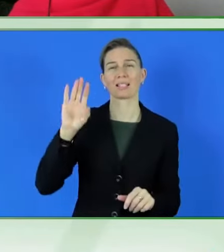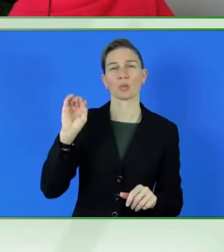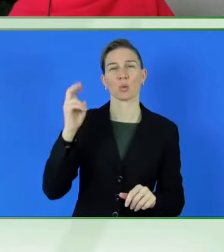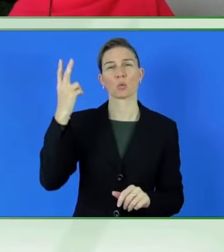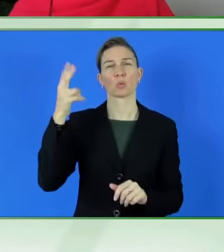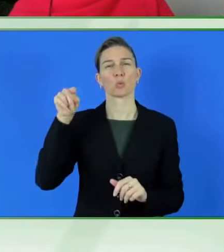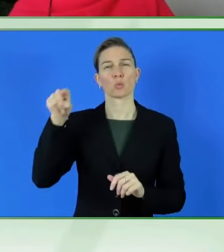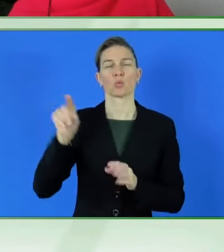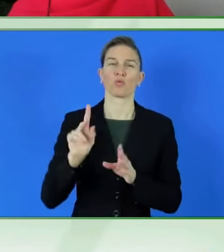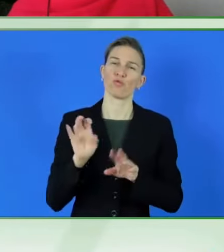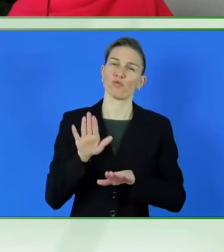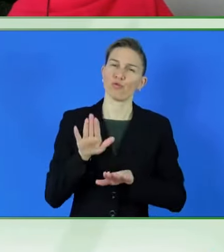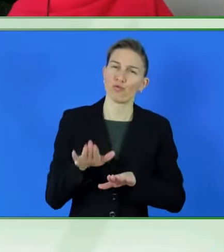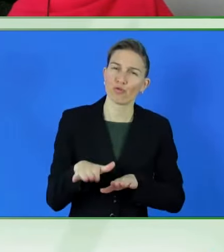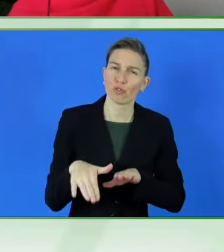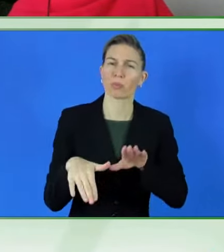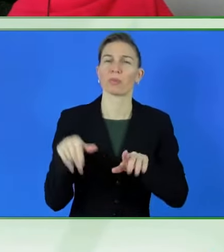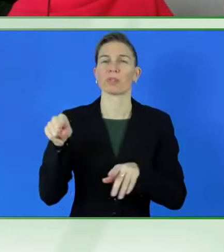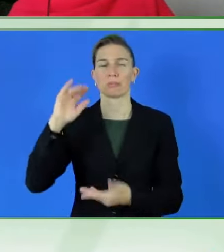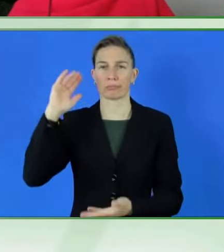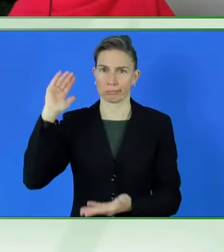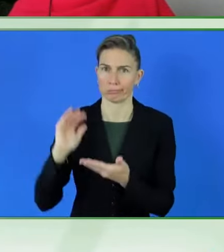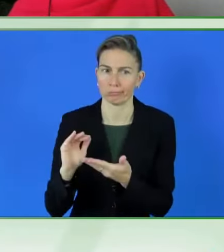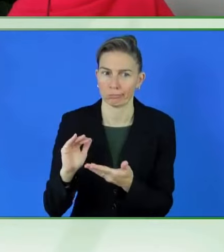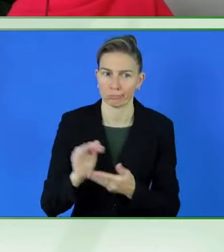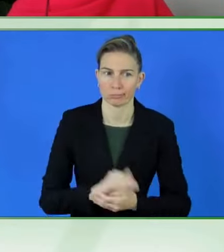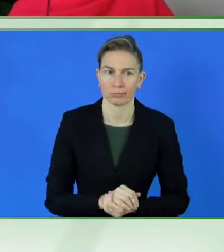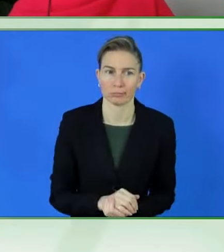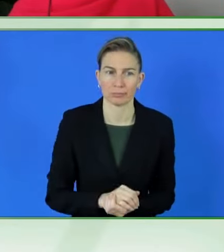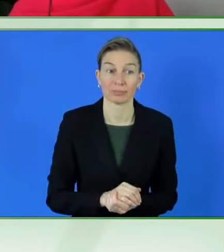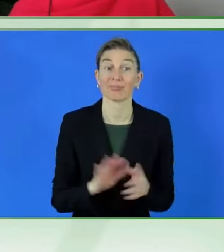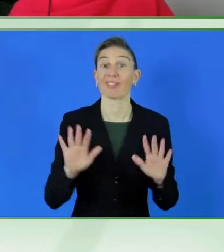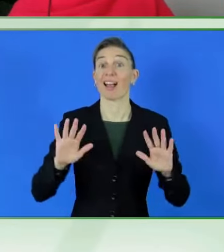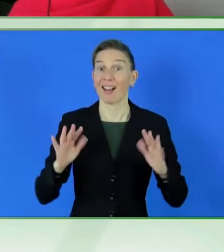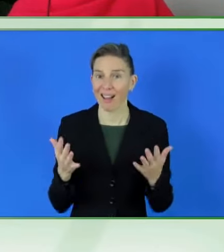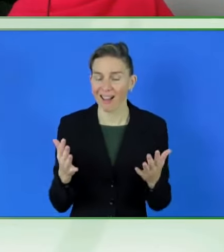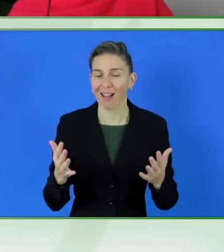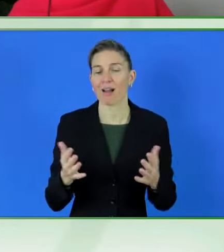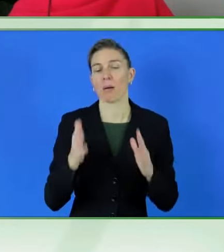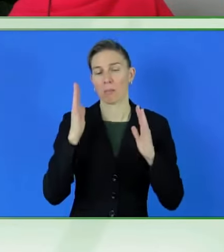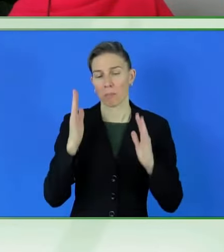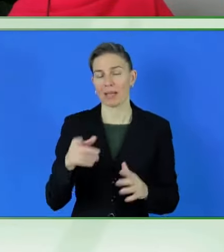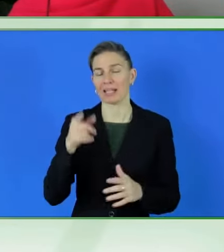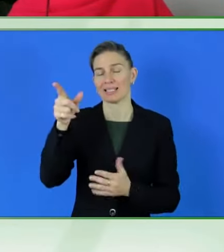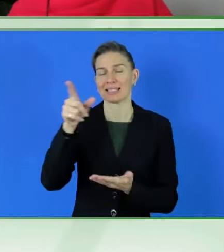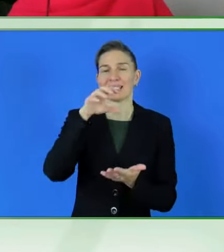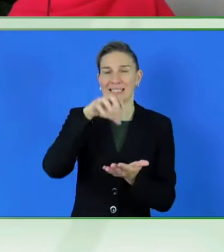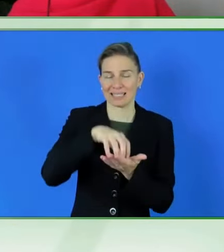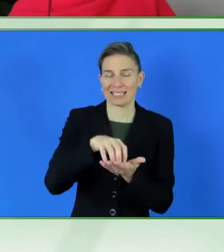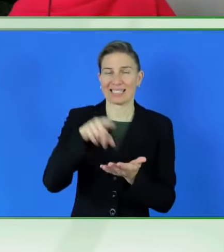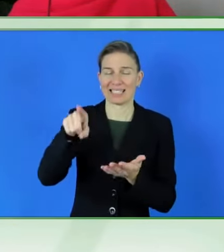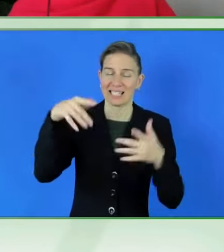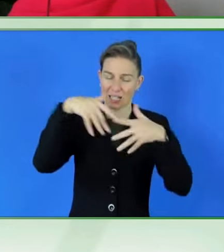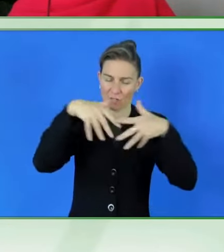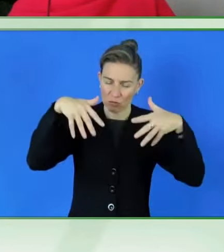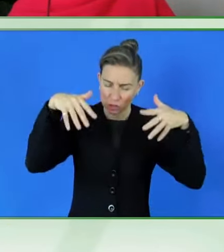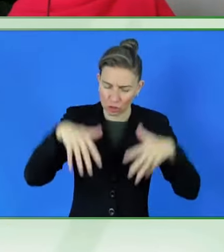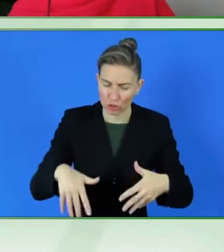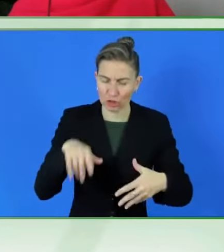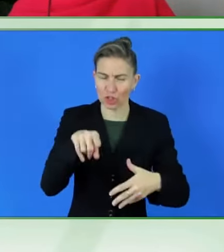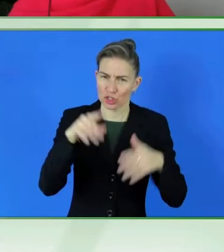improving citywide infrastructure. Finally, development of this service has